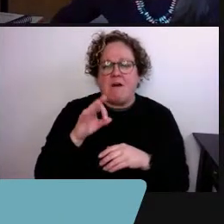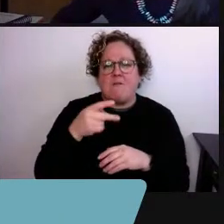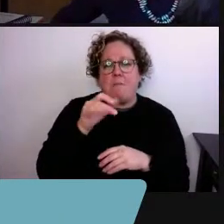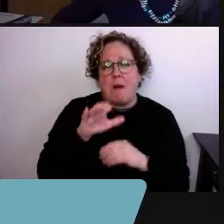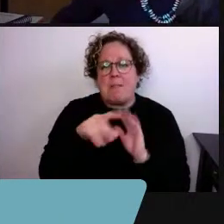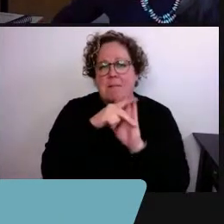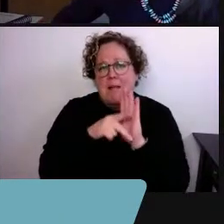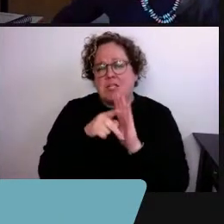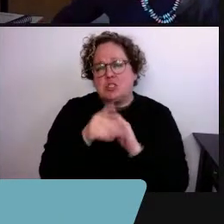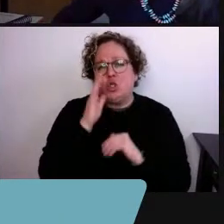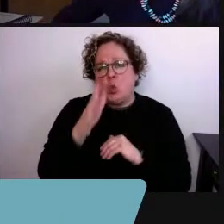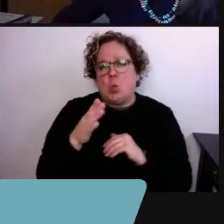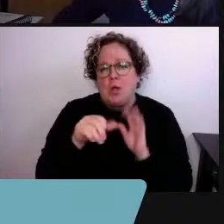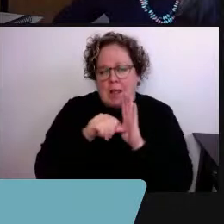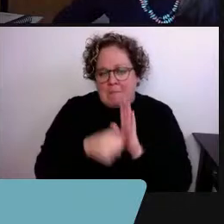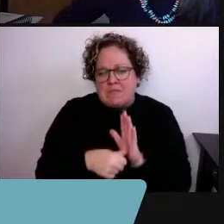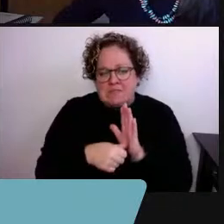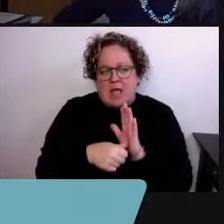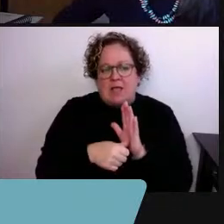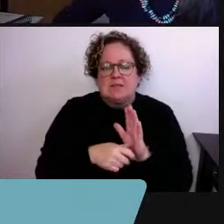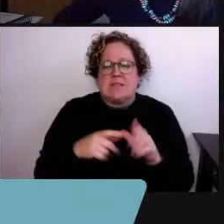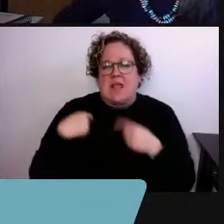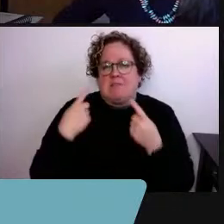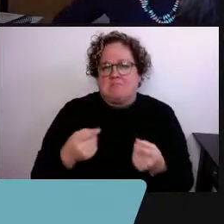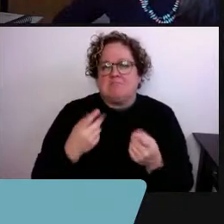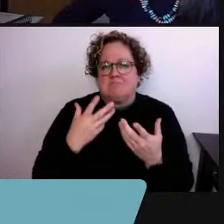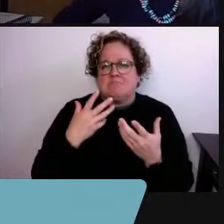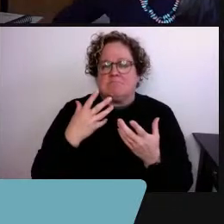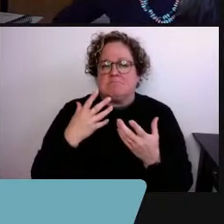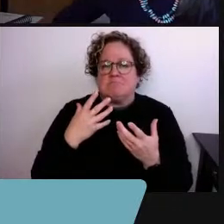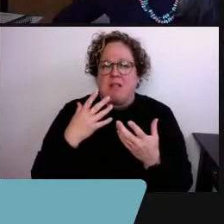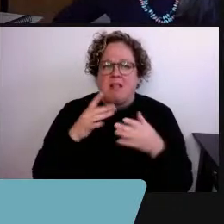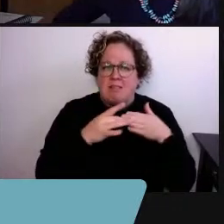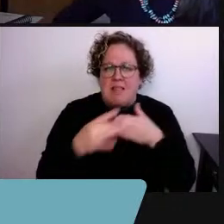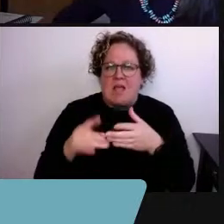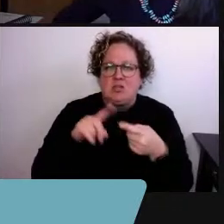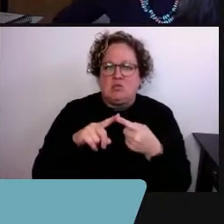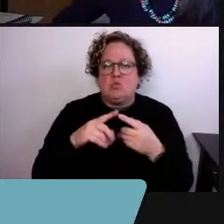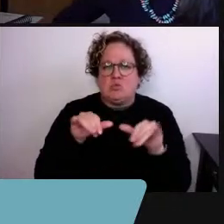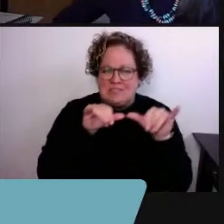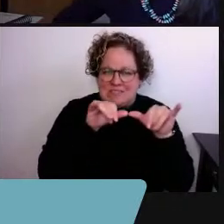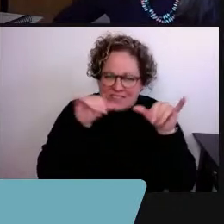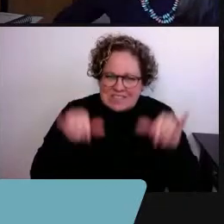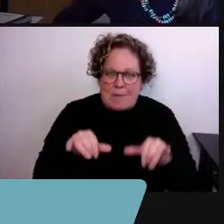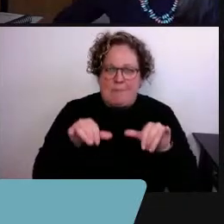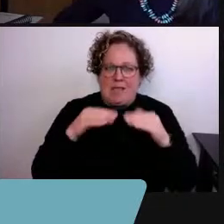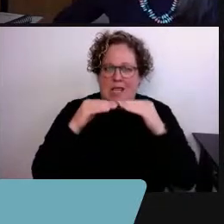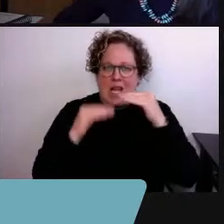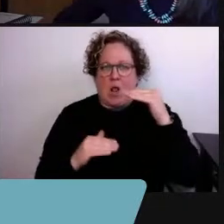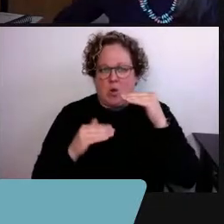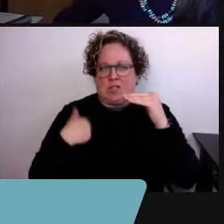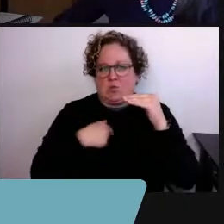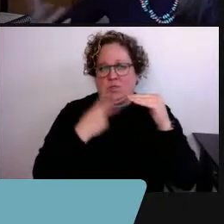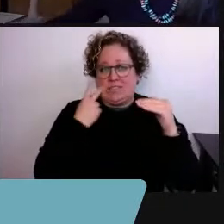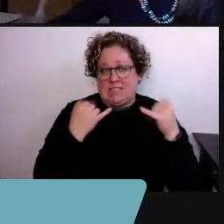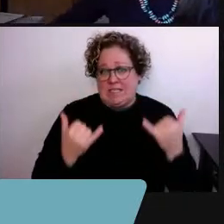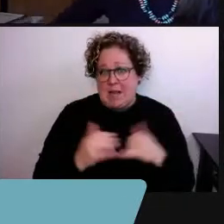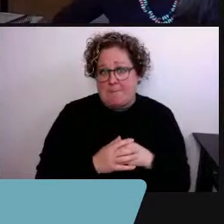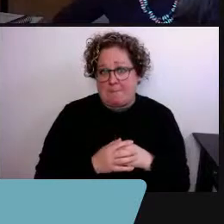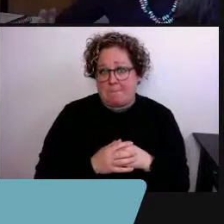policies you would highlight that have contributed to systemic inequities that we see today? So